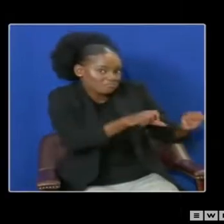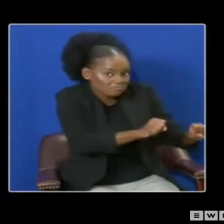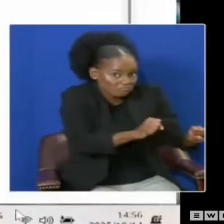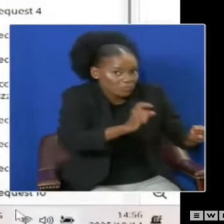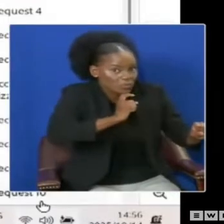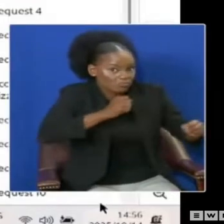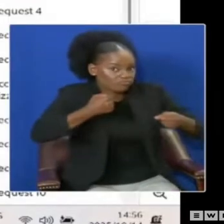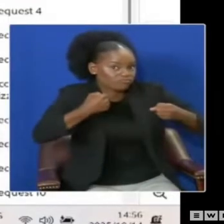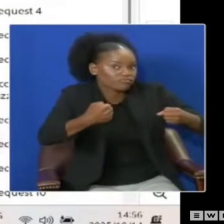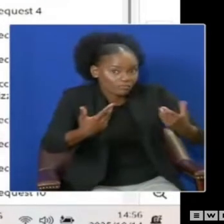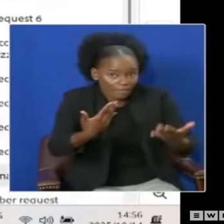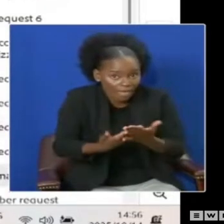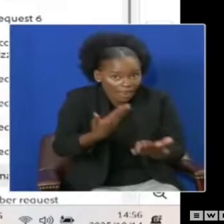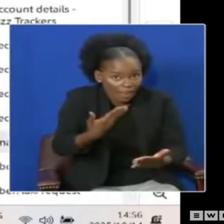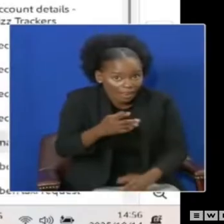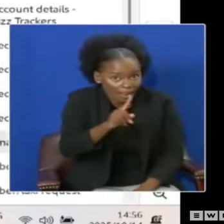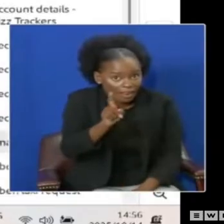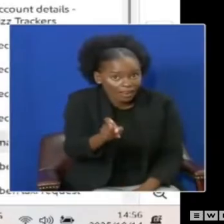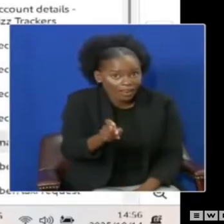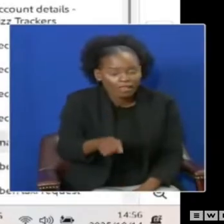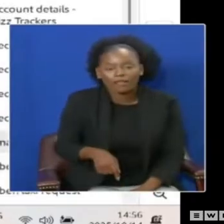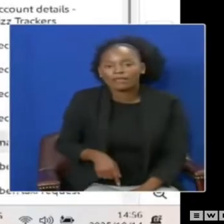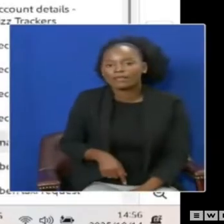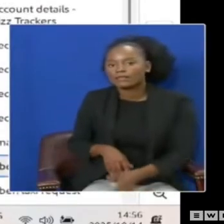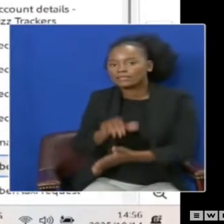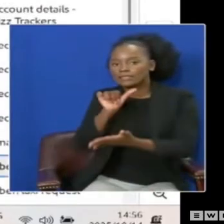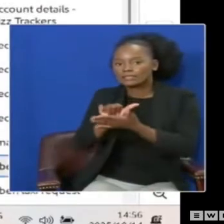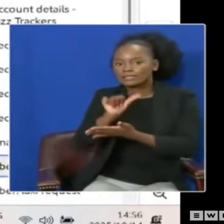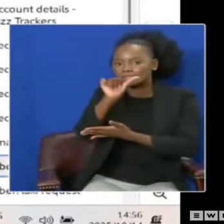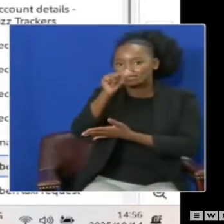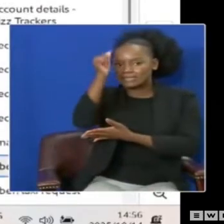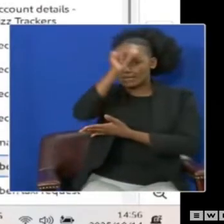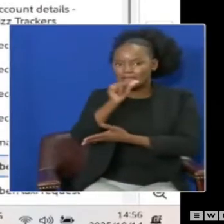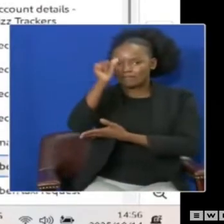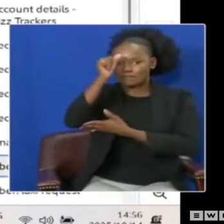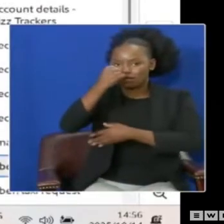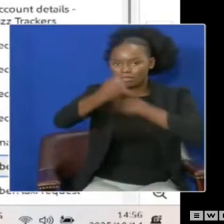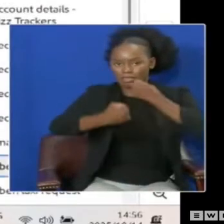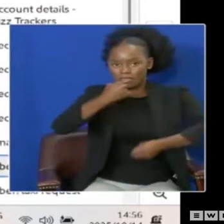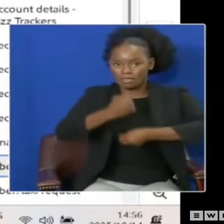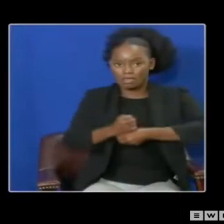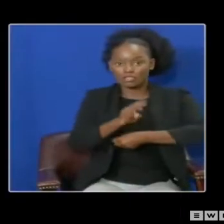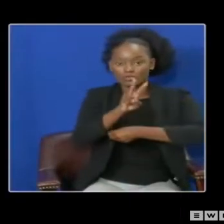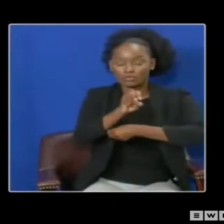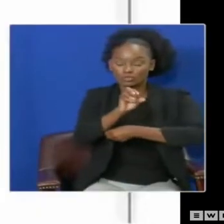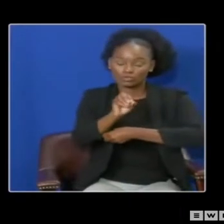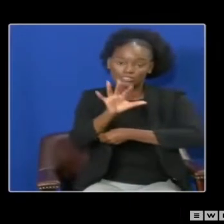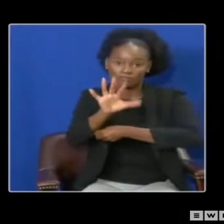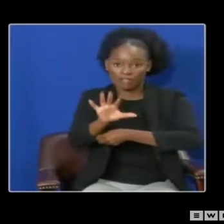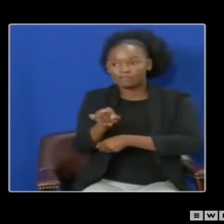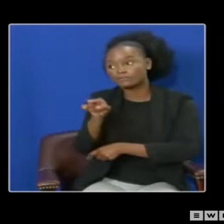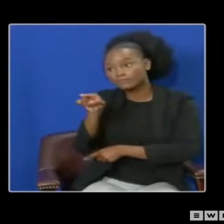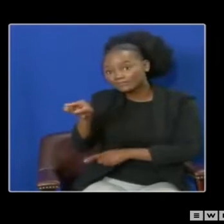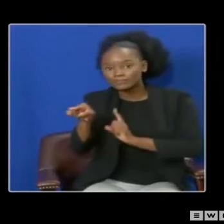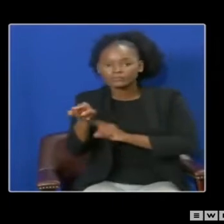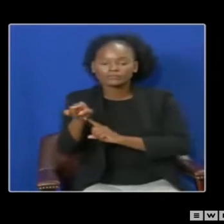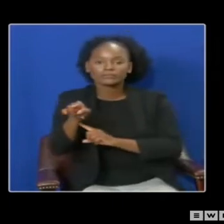On 16 April 2025, Mr. Rafadi requests a taxi or an Uber.